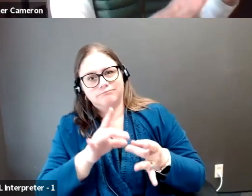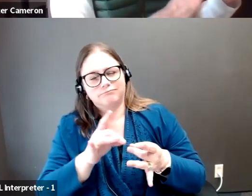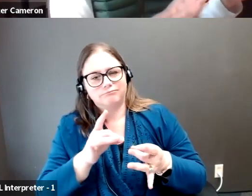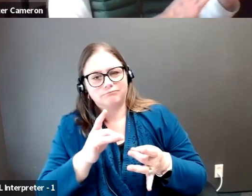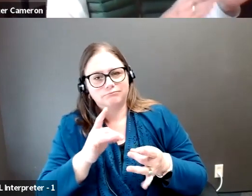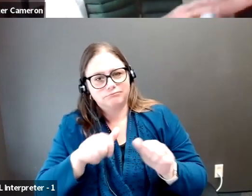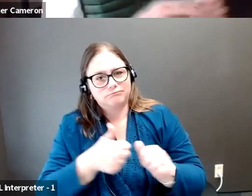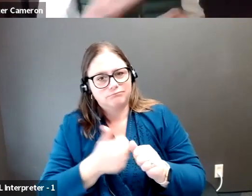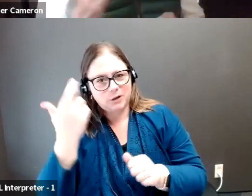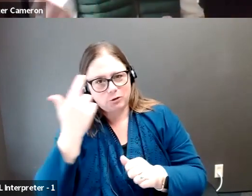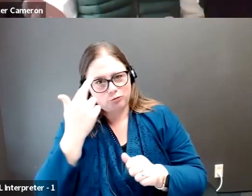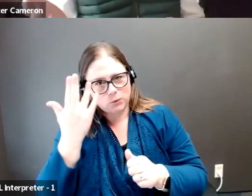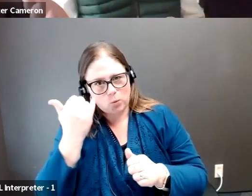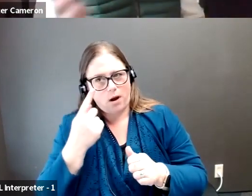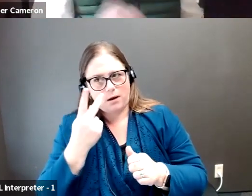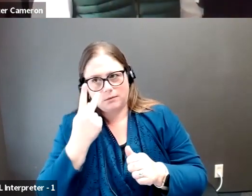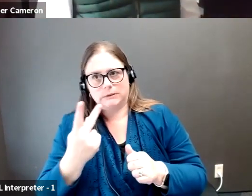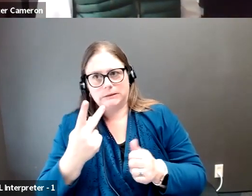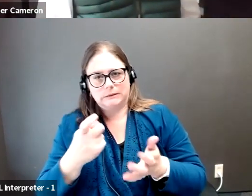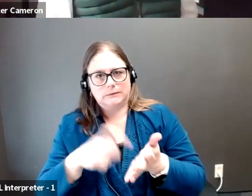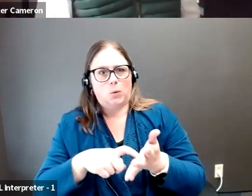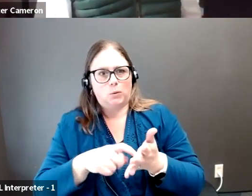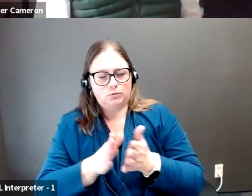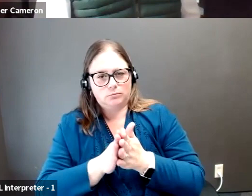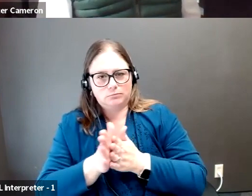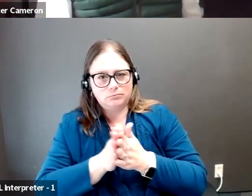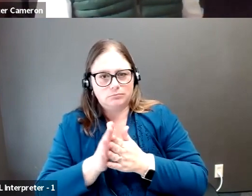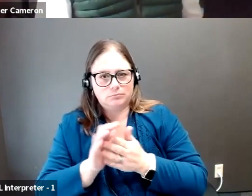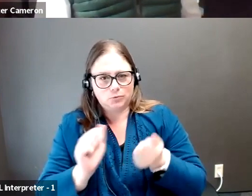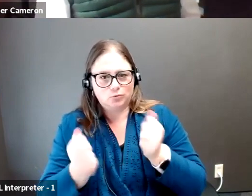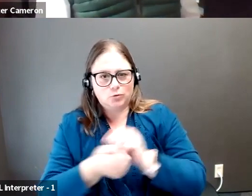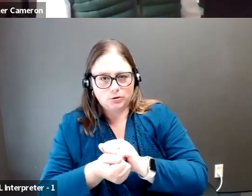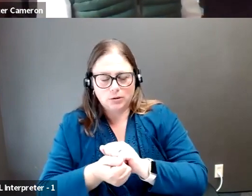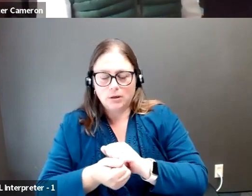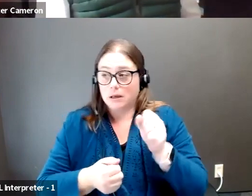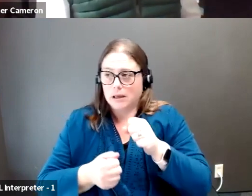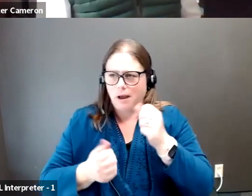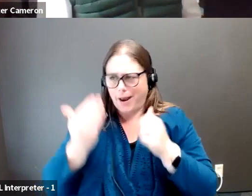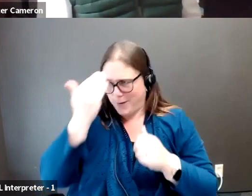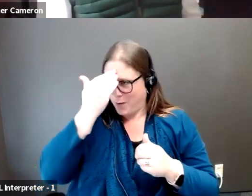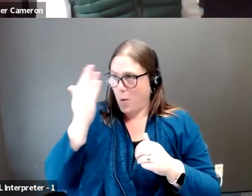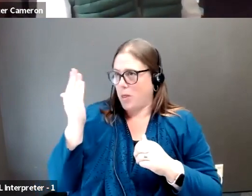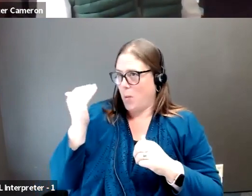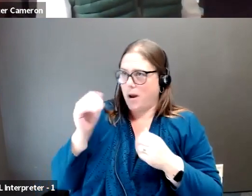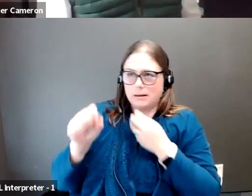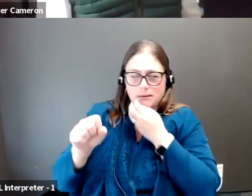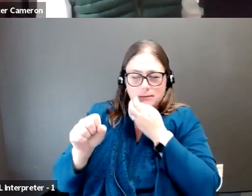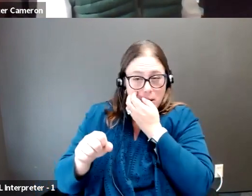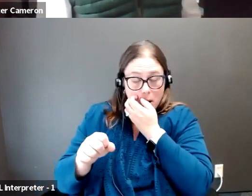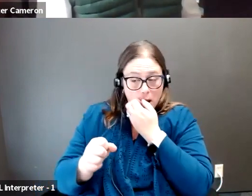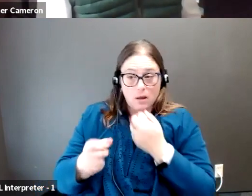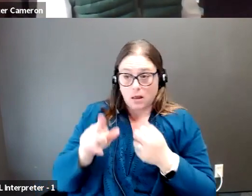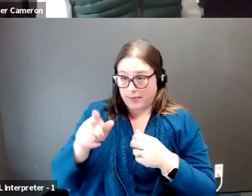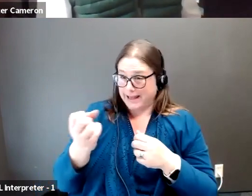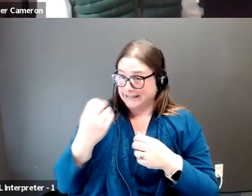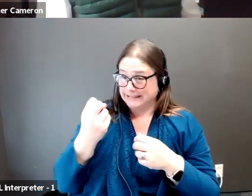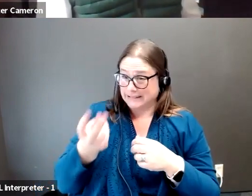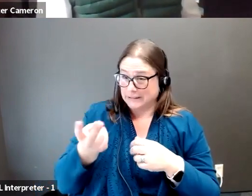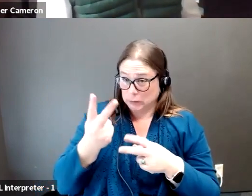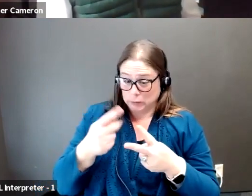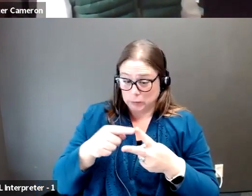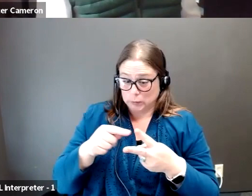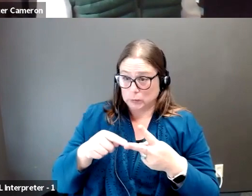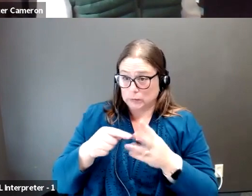is you want to see change. Yeah, and there is a solution. Definitely, I know the why. Now, I think both of those examples are more focused